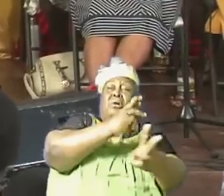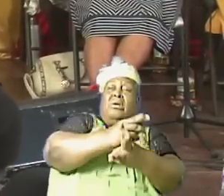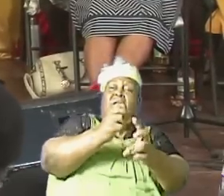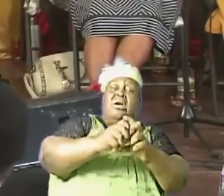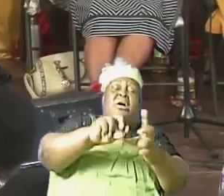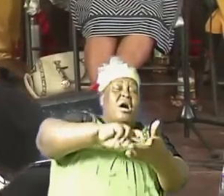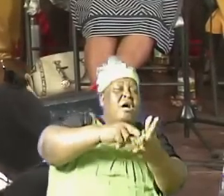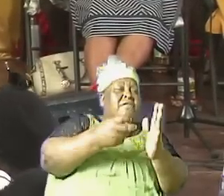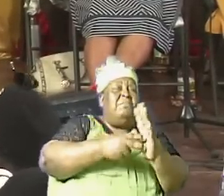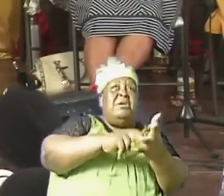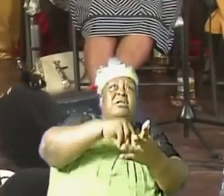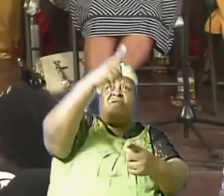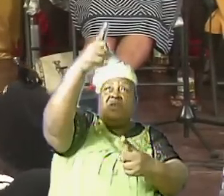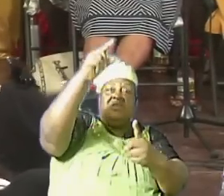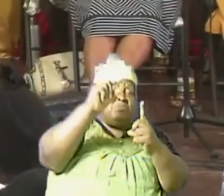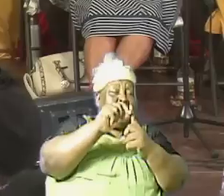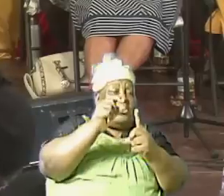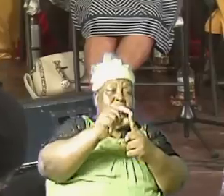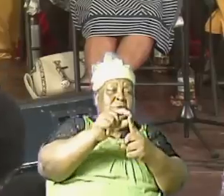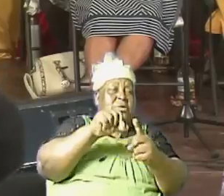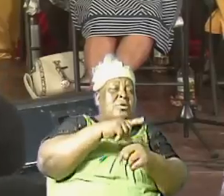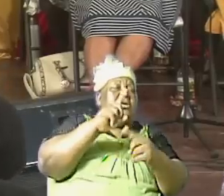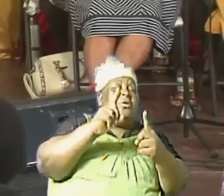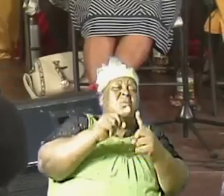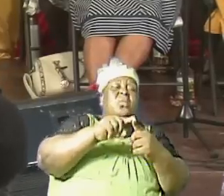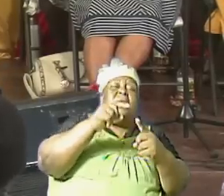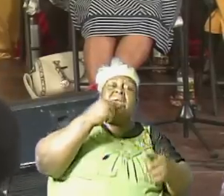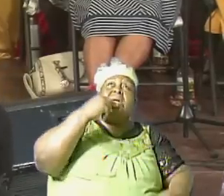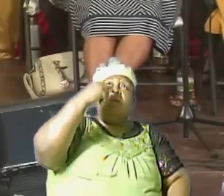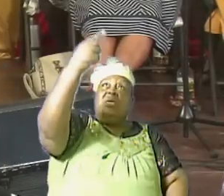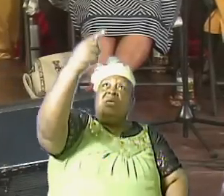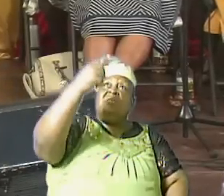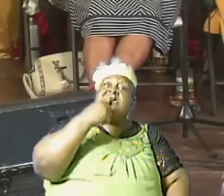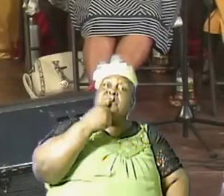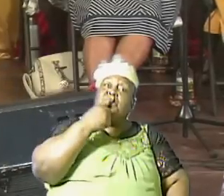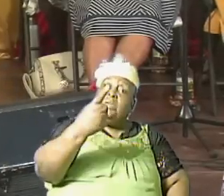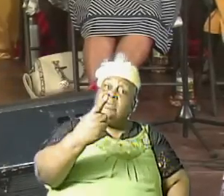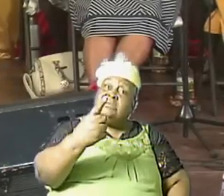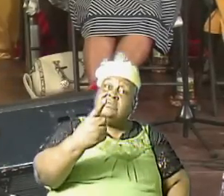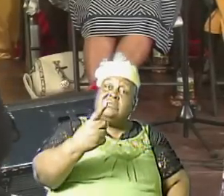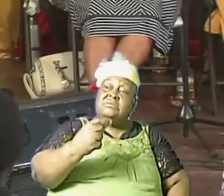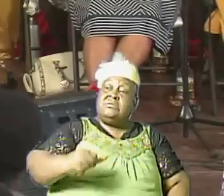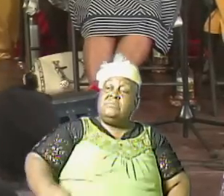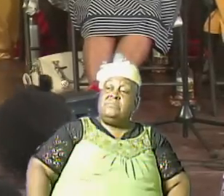by means of his word. When he speaks,